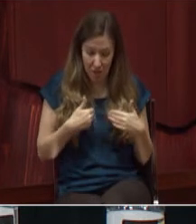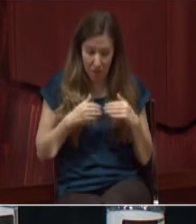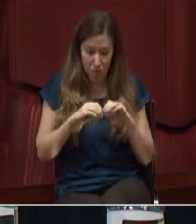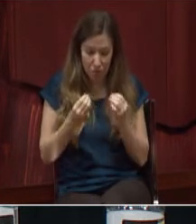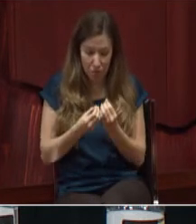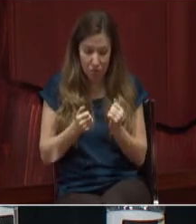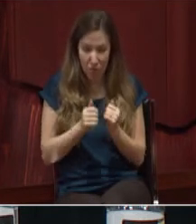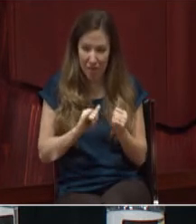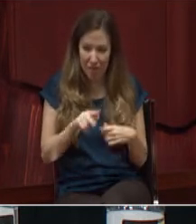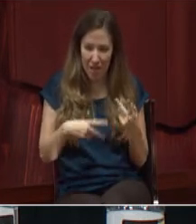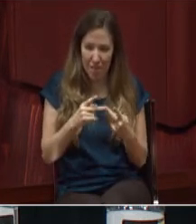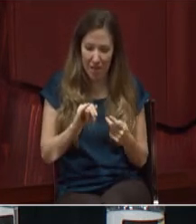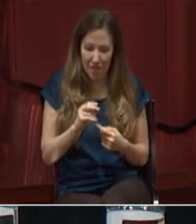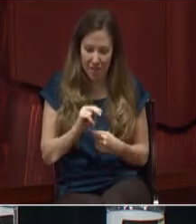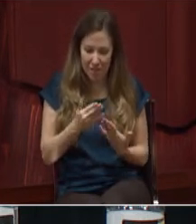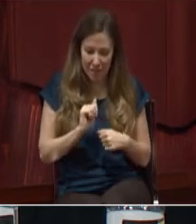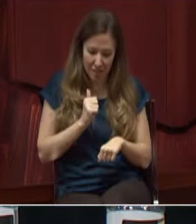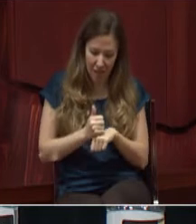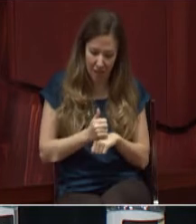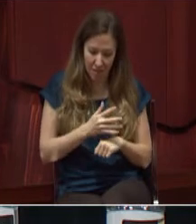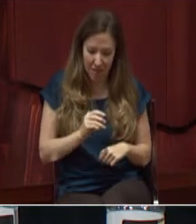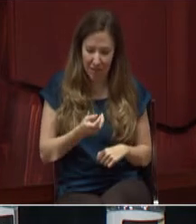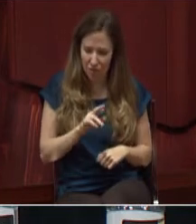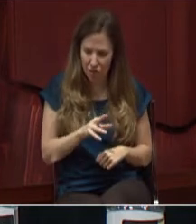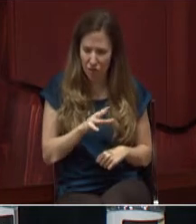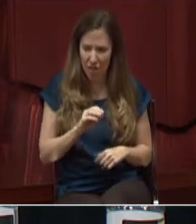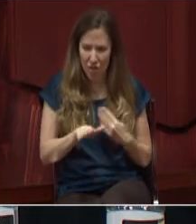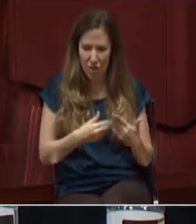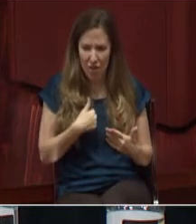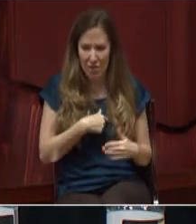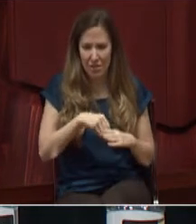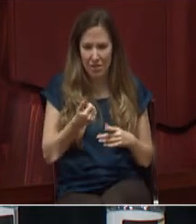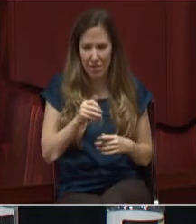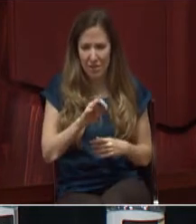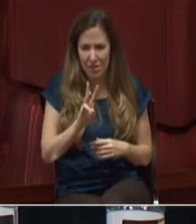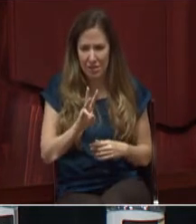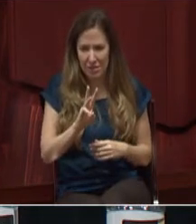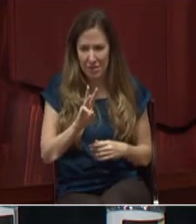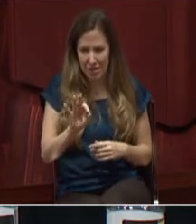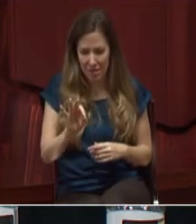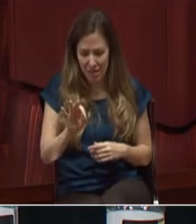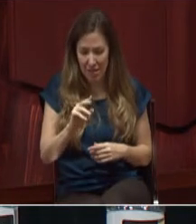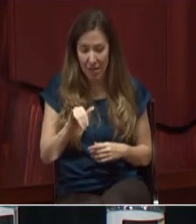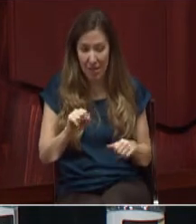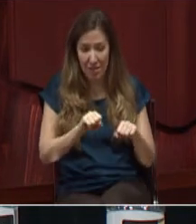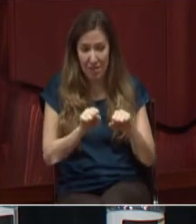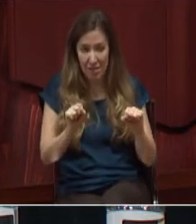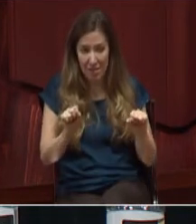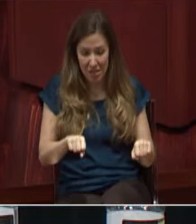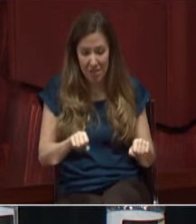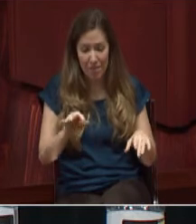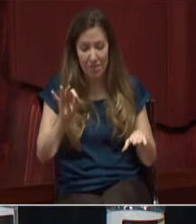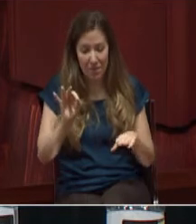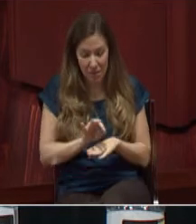organization of the type that Nixon set up with Kissinger and all of us in 1969, and that system